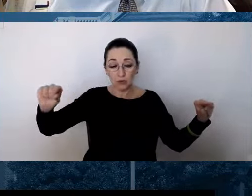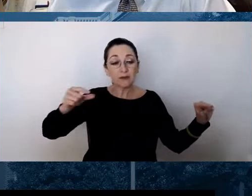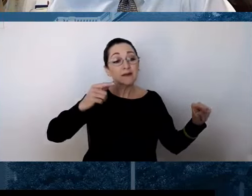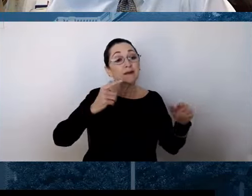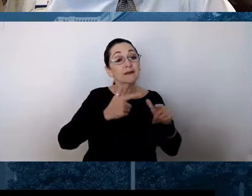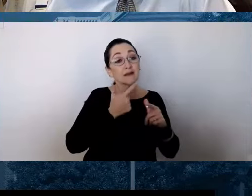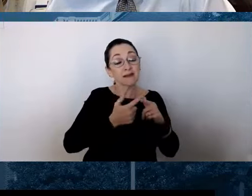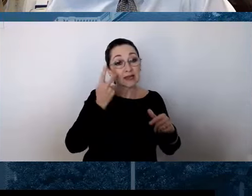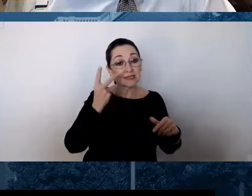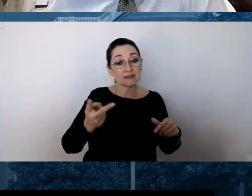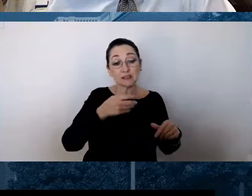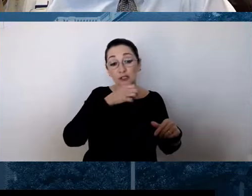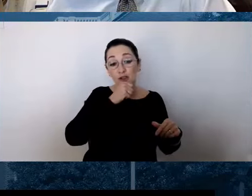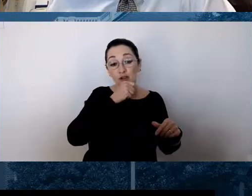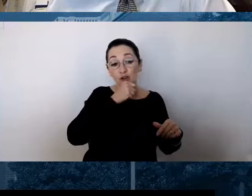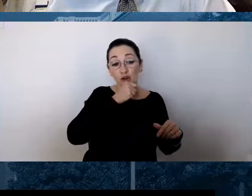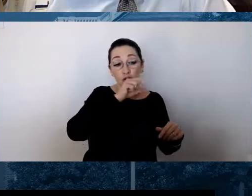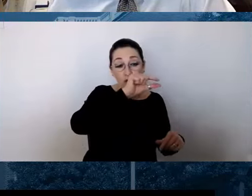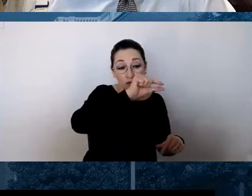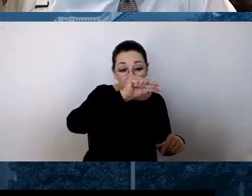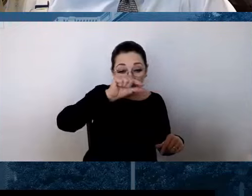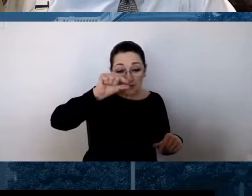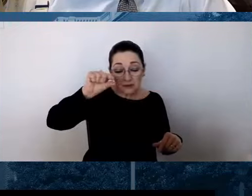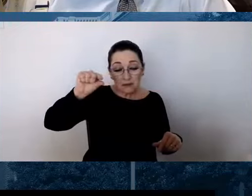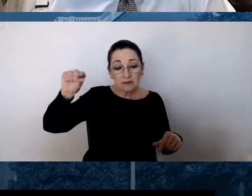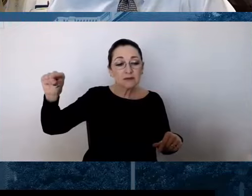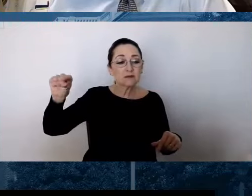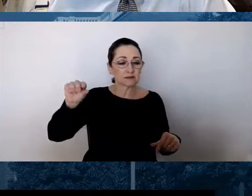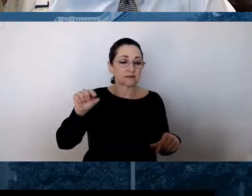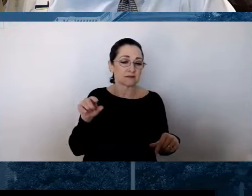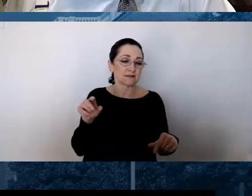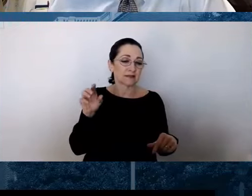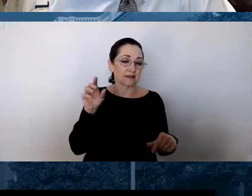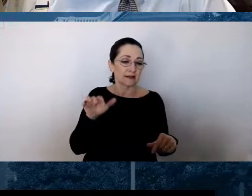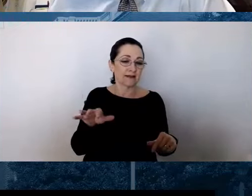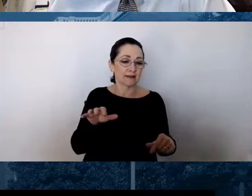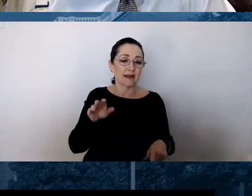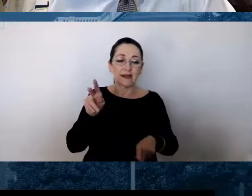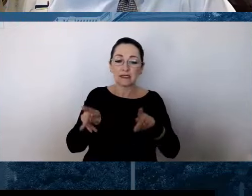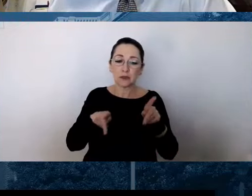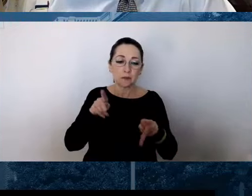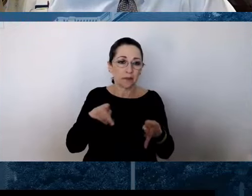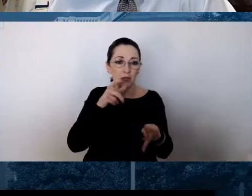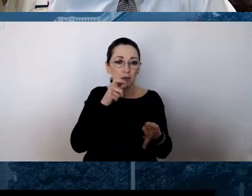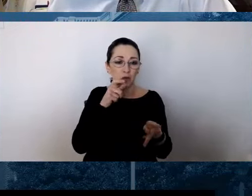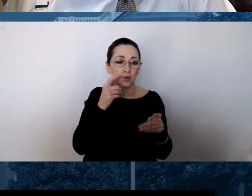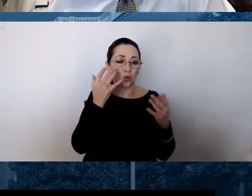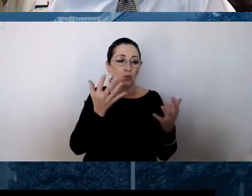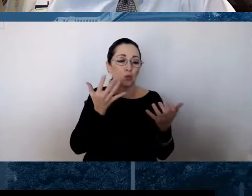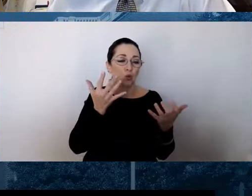that was either positive COVID patients or those people that are still waiting for their test results that